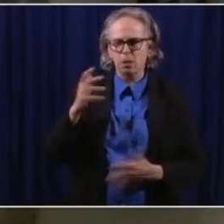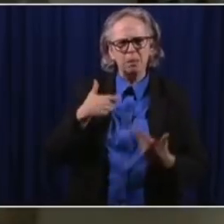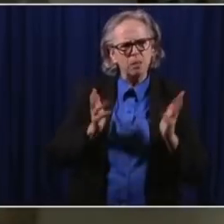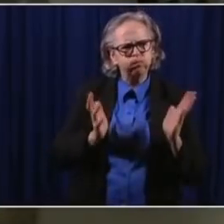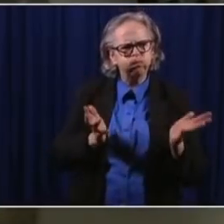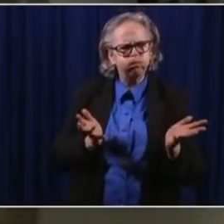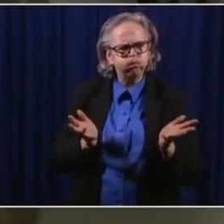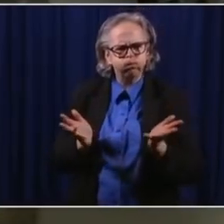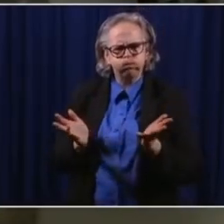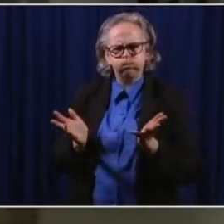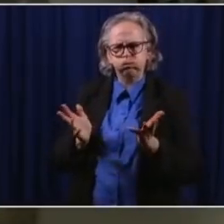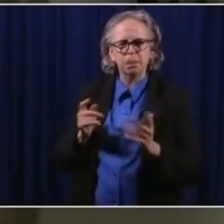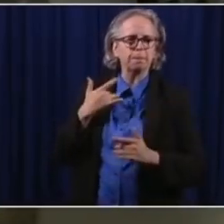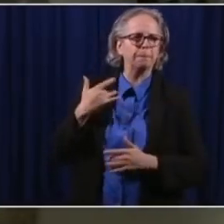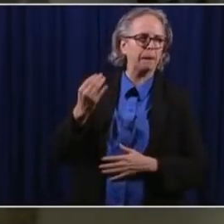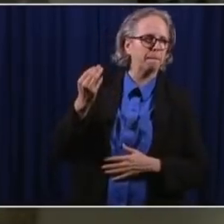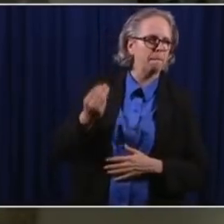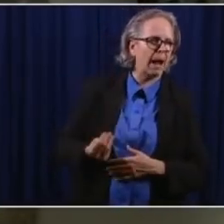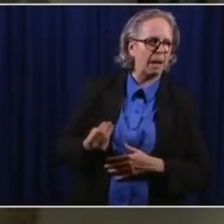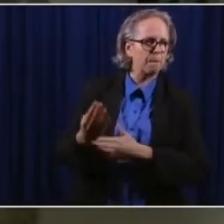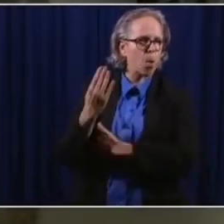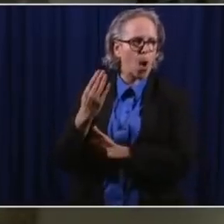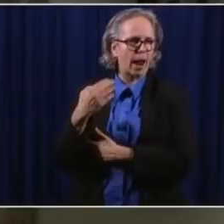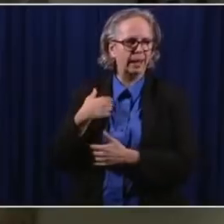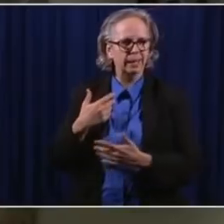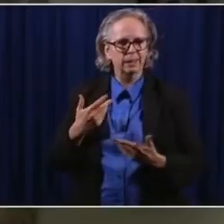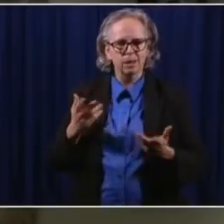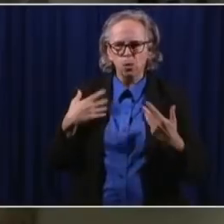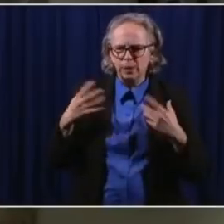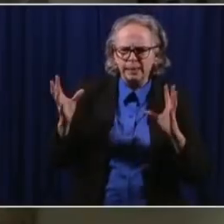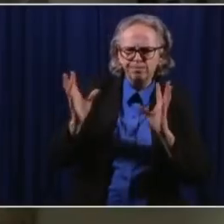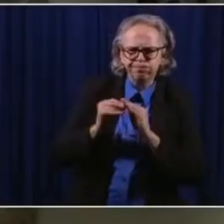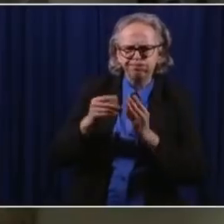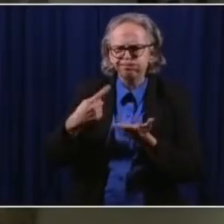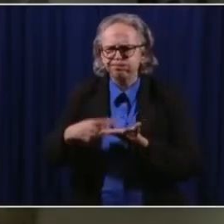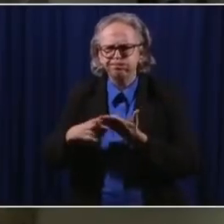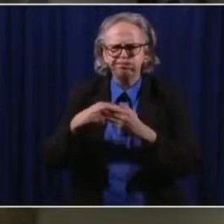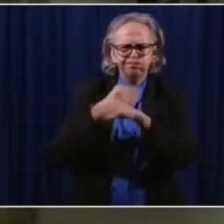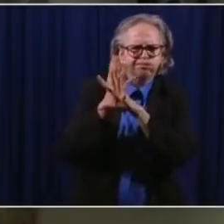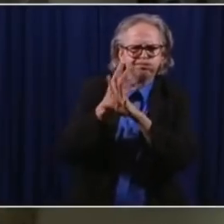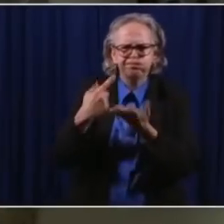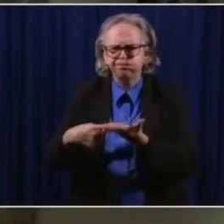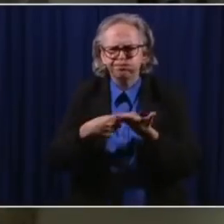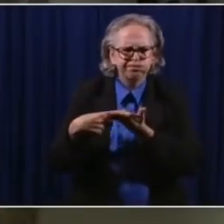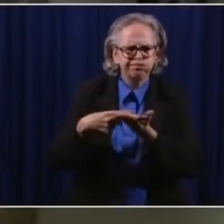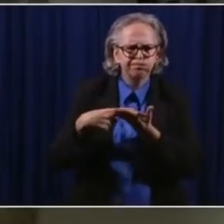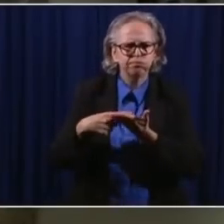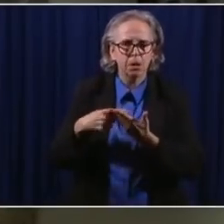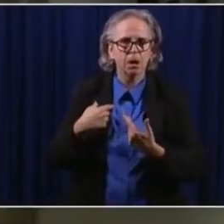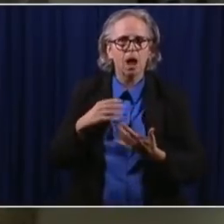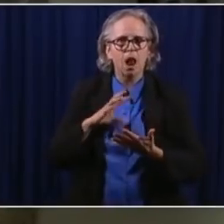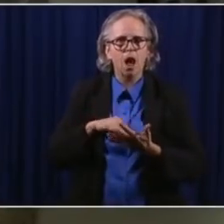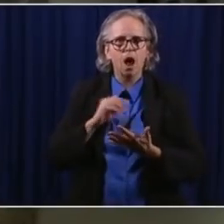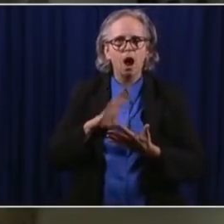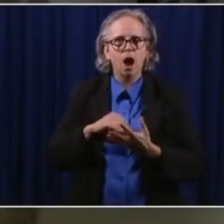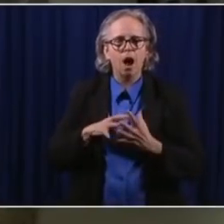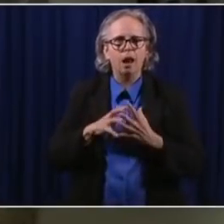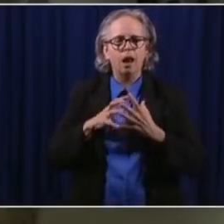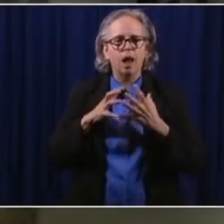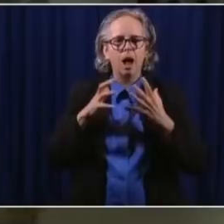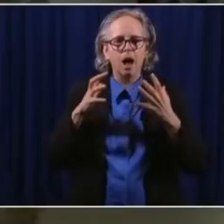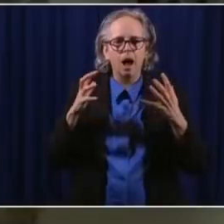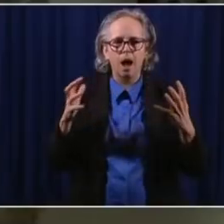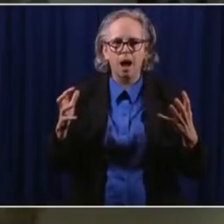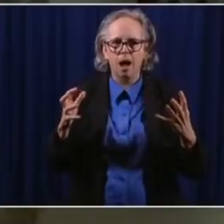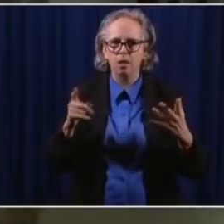morning, early morning call, and I learn so very much from them. This is really a partnership that we